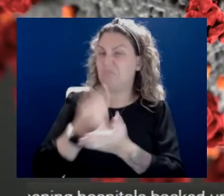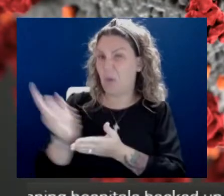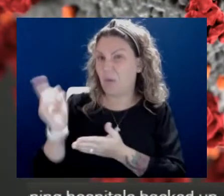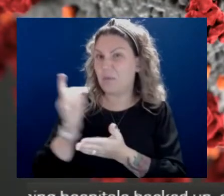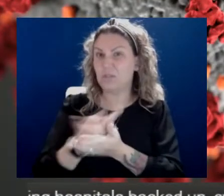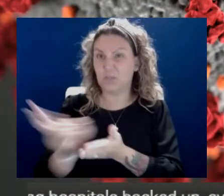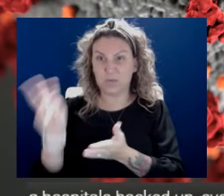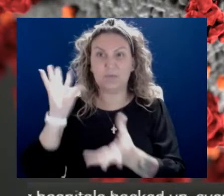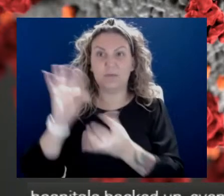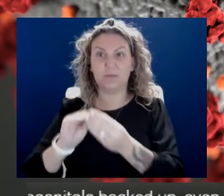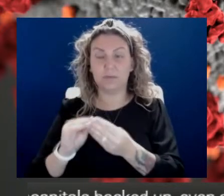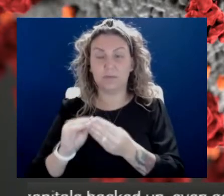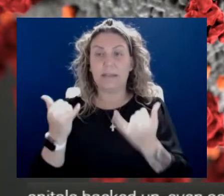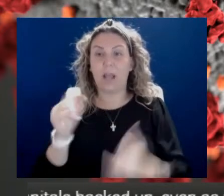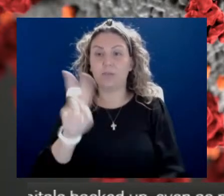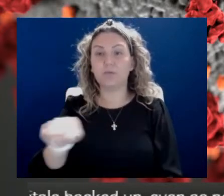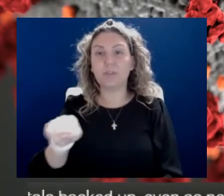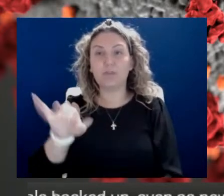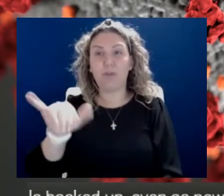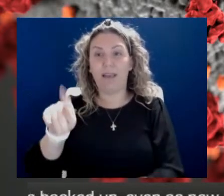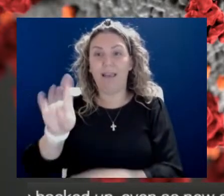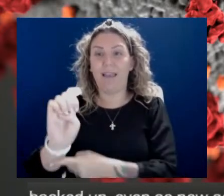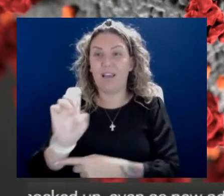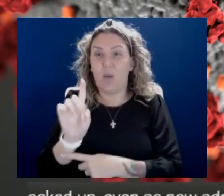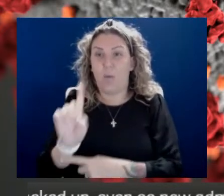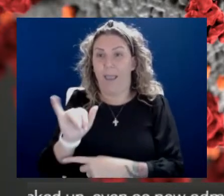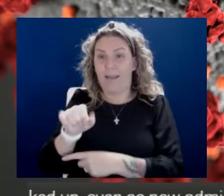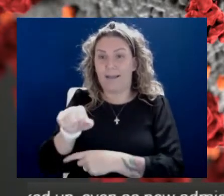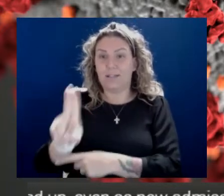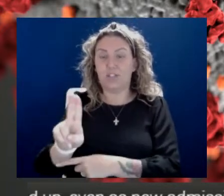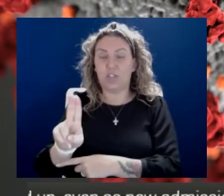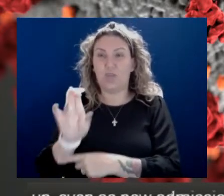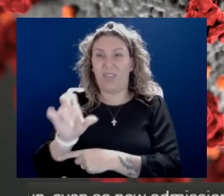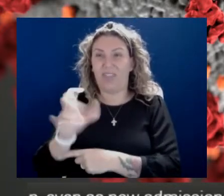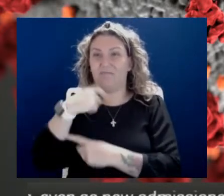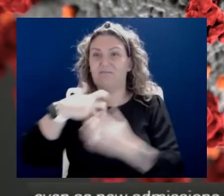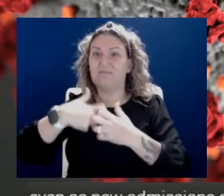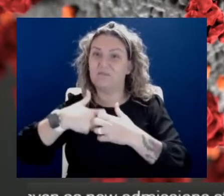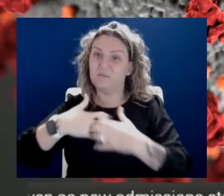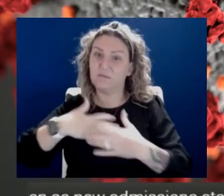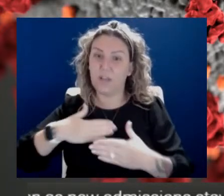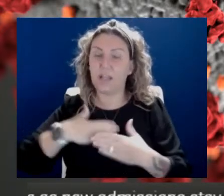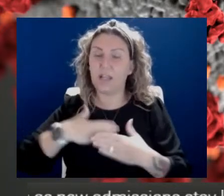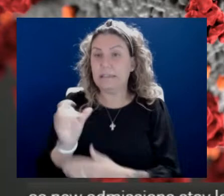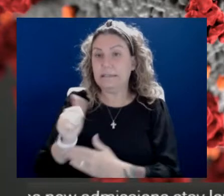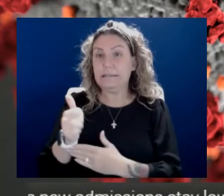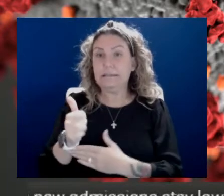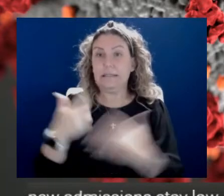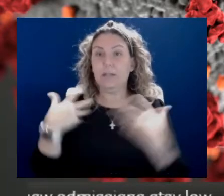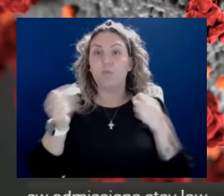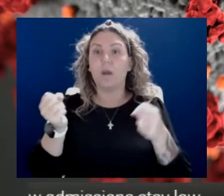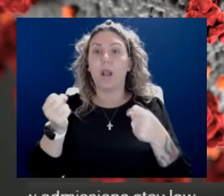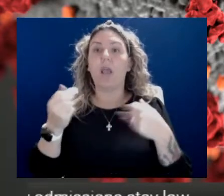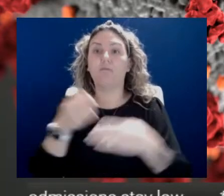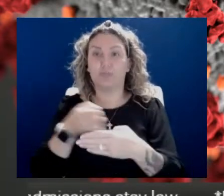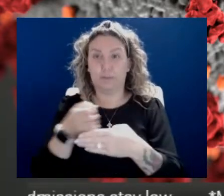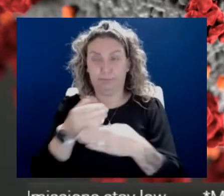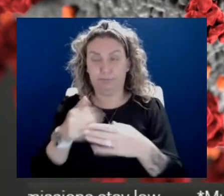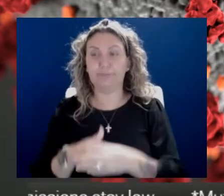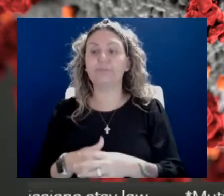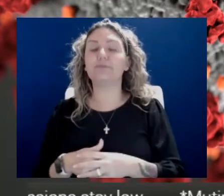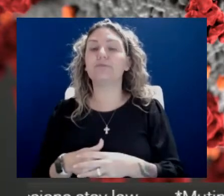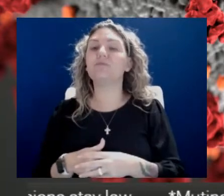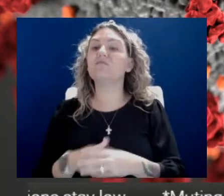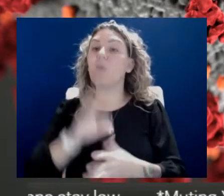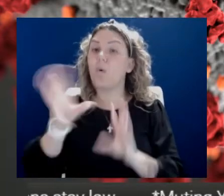we have 22 active infections, 1 in the ICU, that patient's on the ventilator, and 10 in that recovery period. You know, overall the numbers have increased.